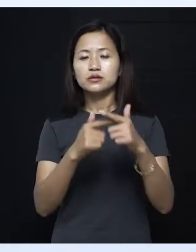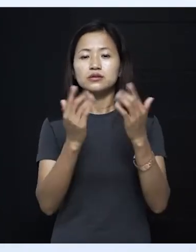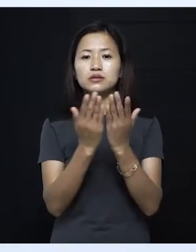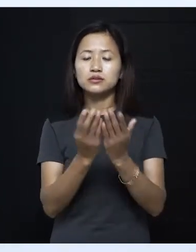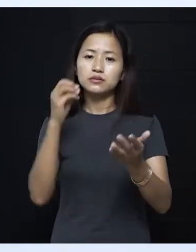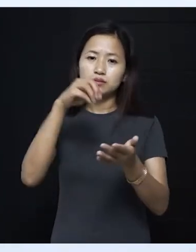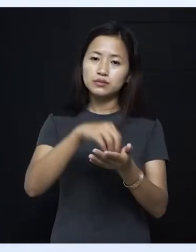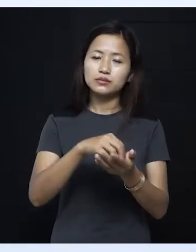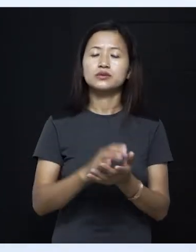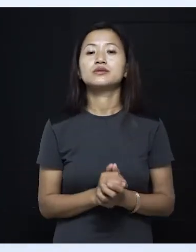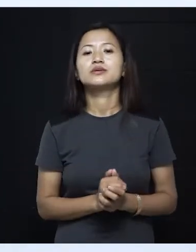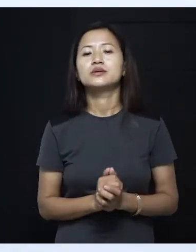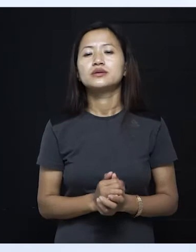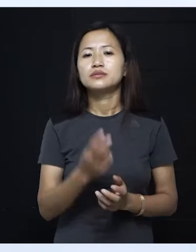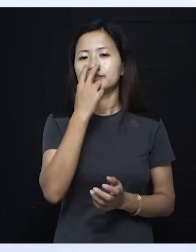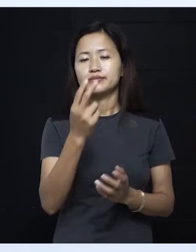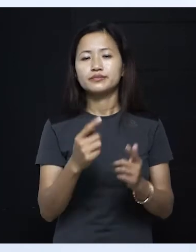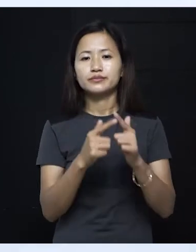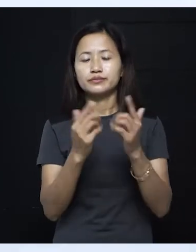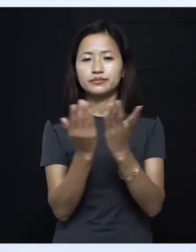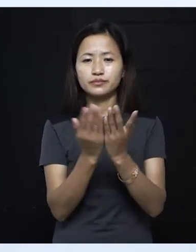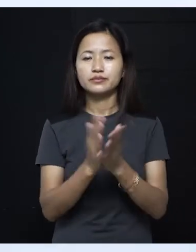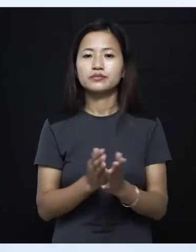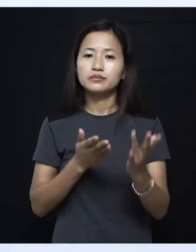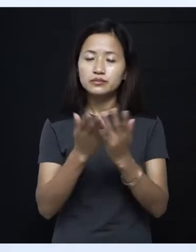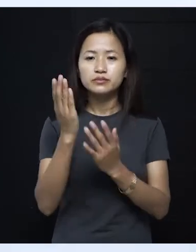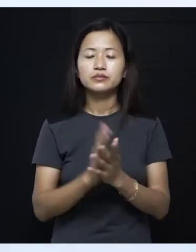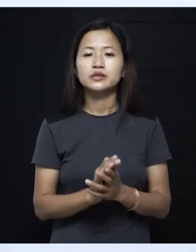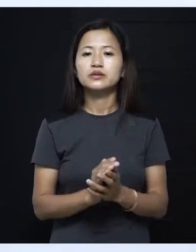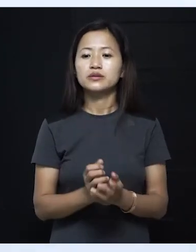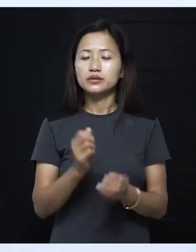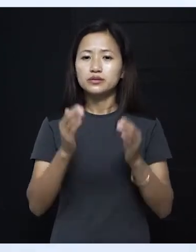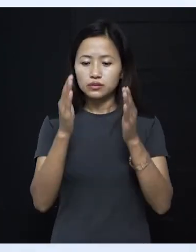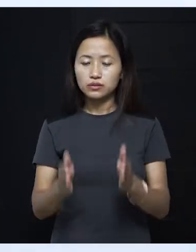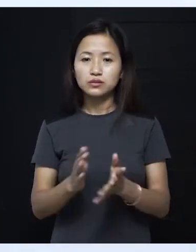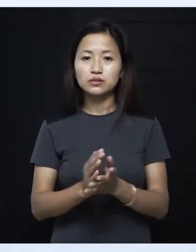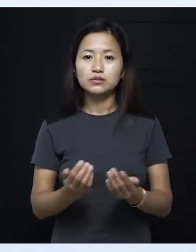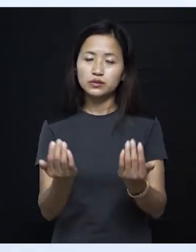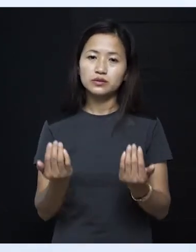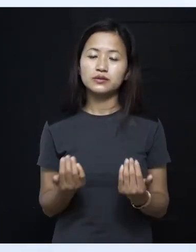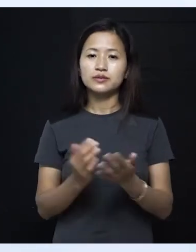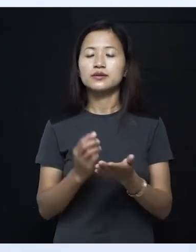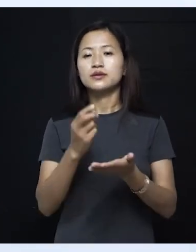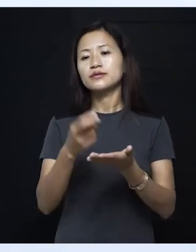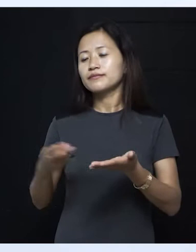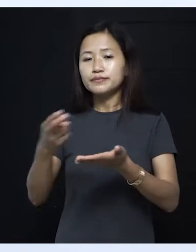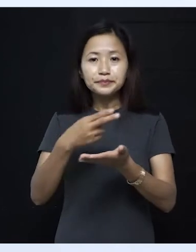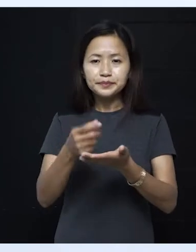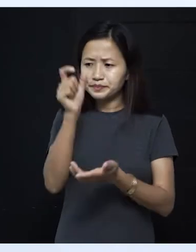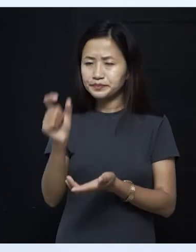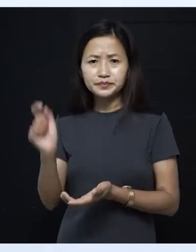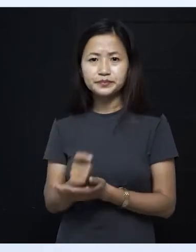also implemented by the government, okay, in order to protect the farmers. Because as I've said